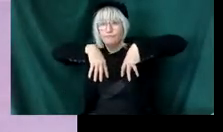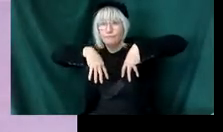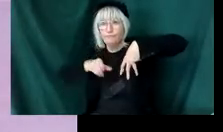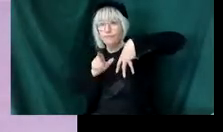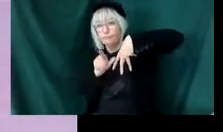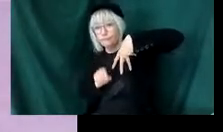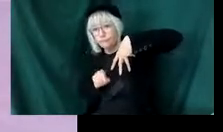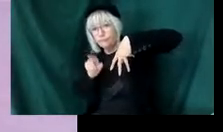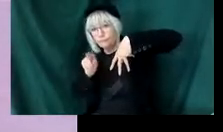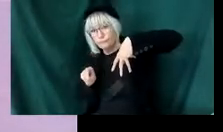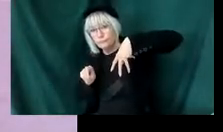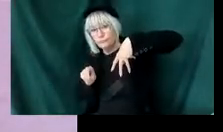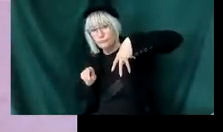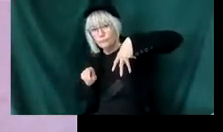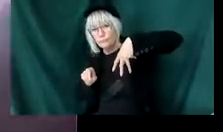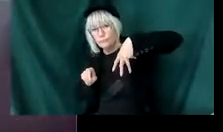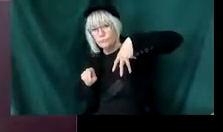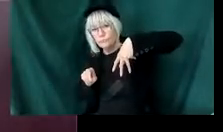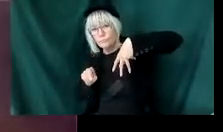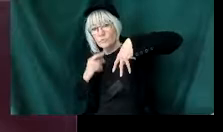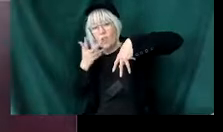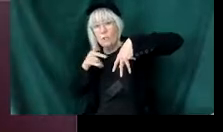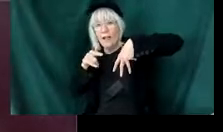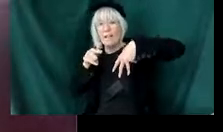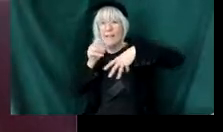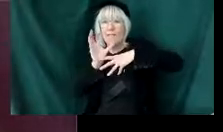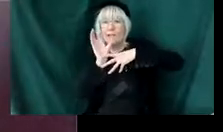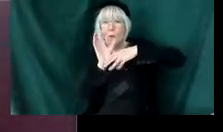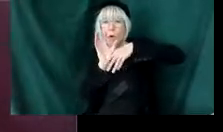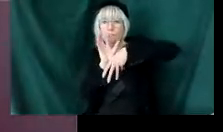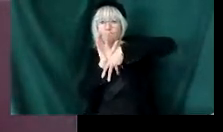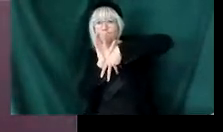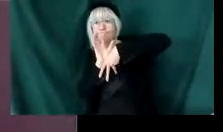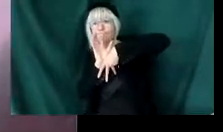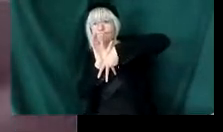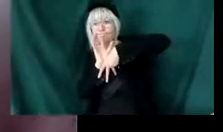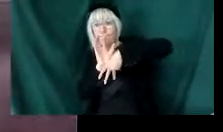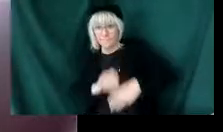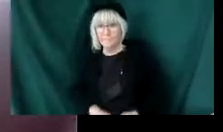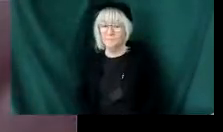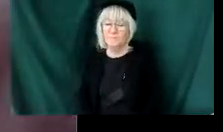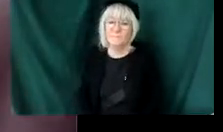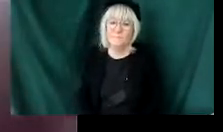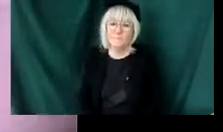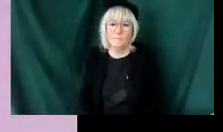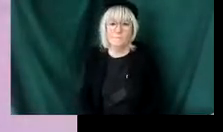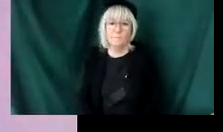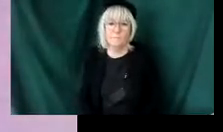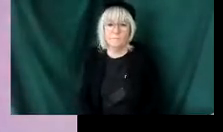So they kind of have shadows that make them bend away from the person looking at the.